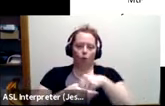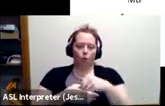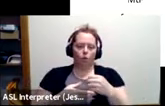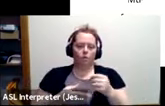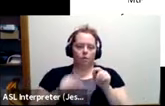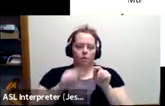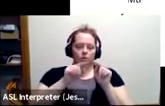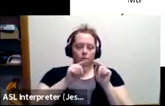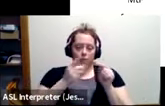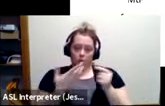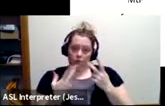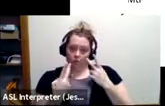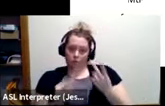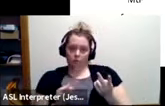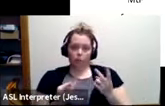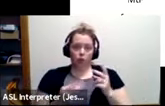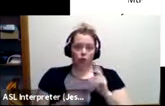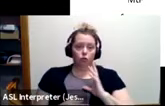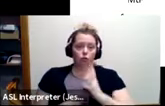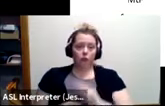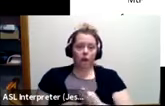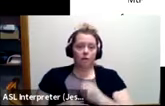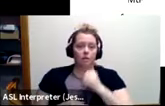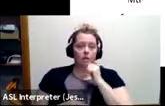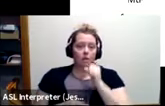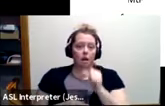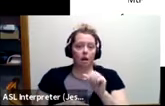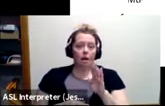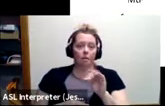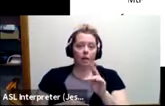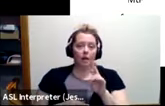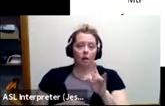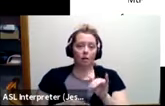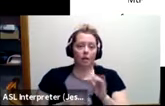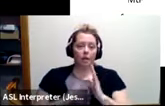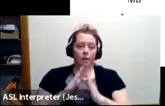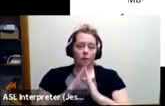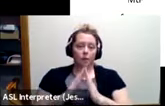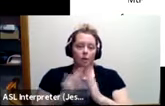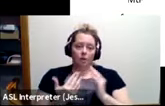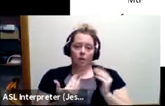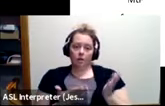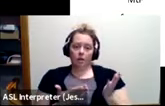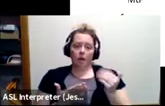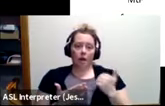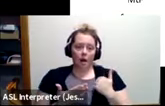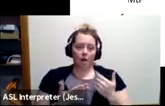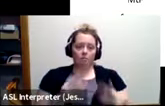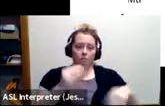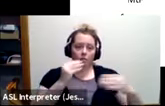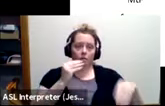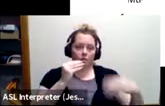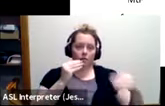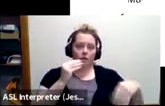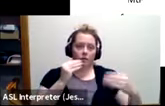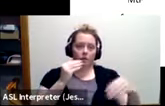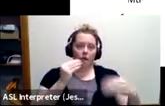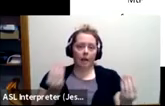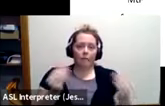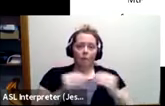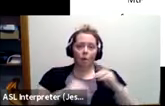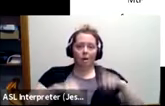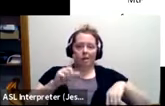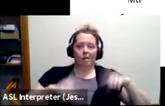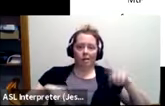and non-binary community, there is continually expanding gender diversity. For a growing list